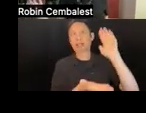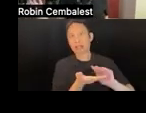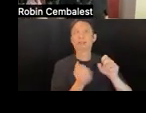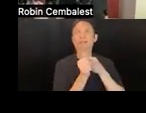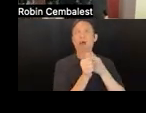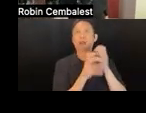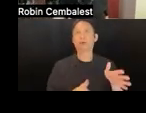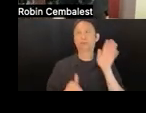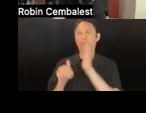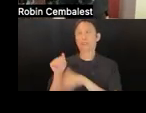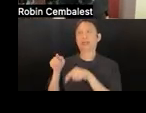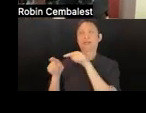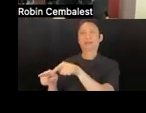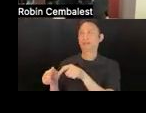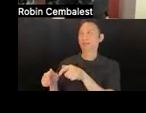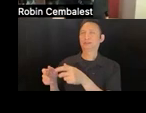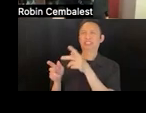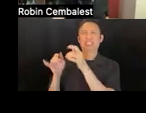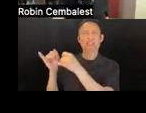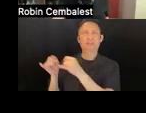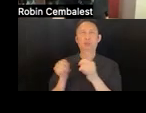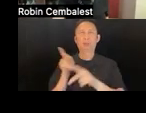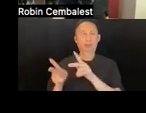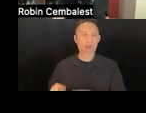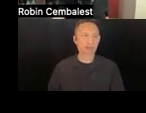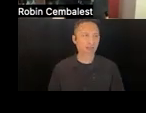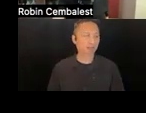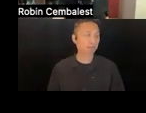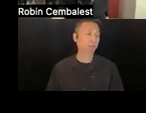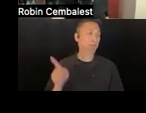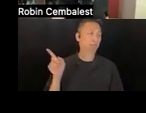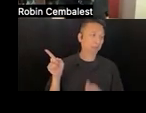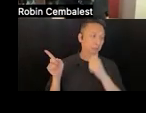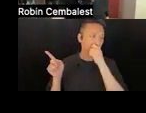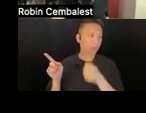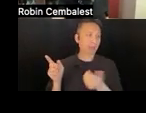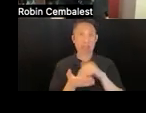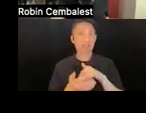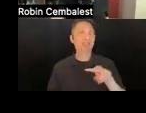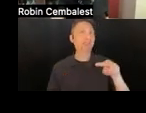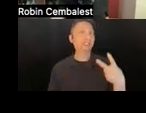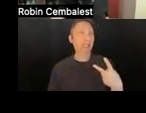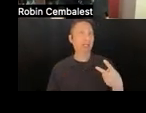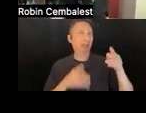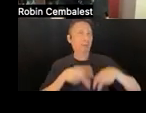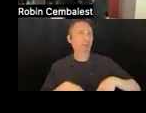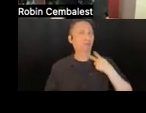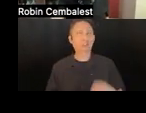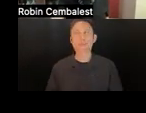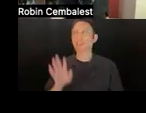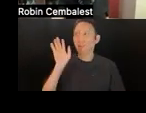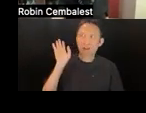evidence dance too. And right here, we see this second person voice. Get ready for an unforgettable